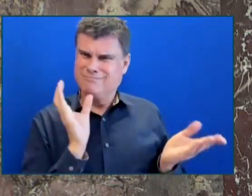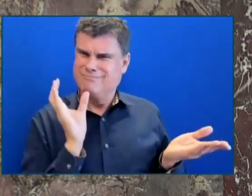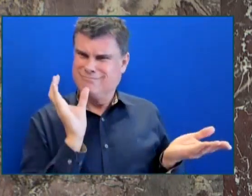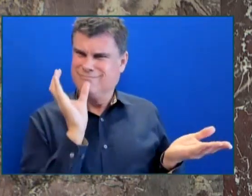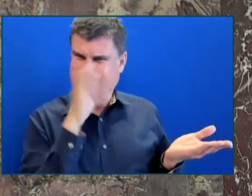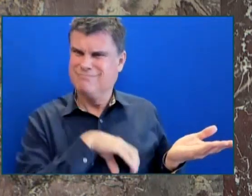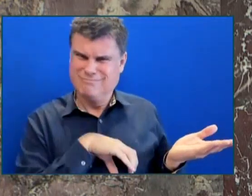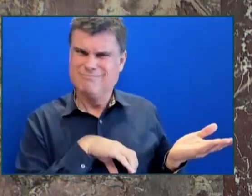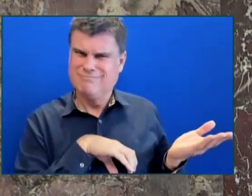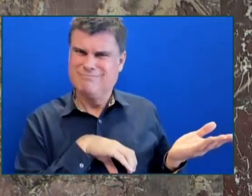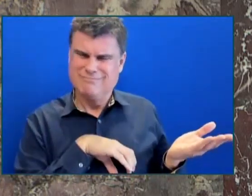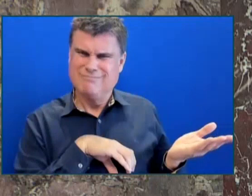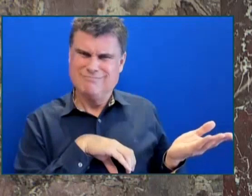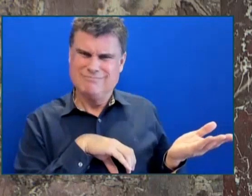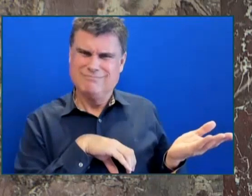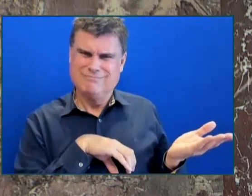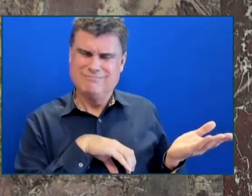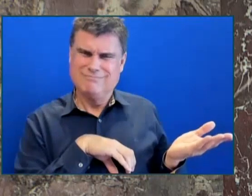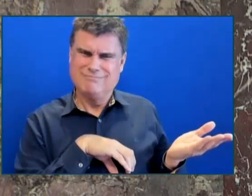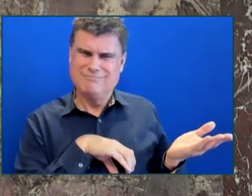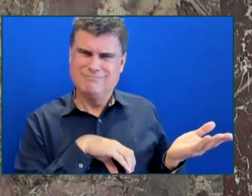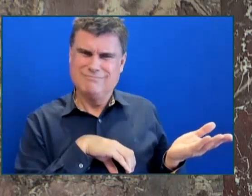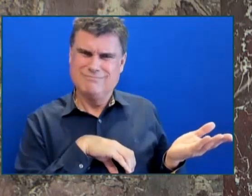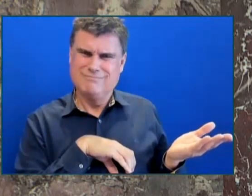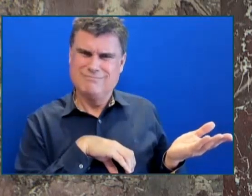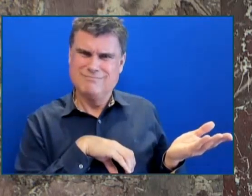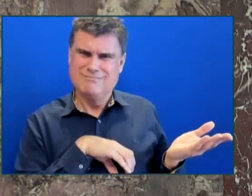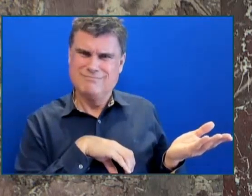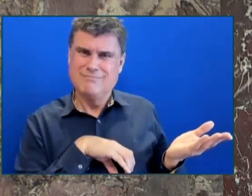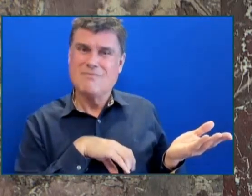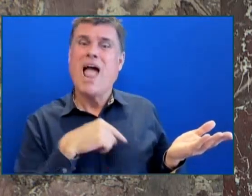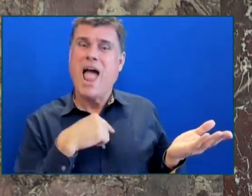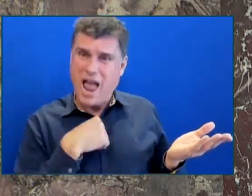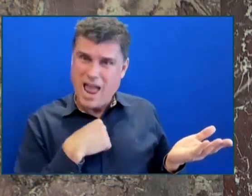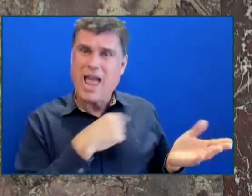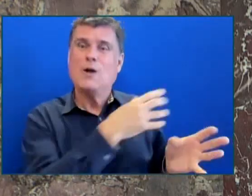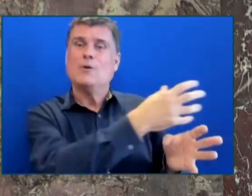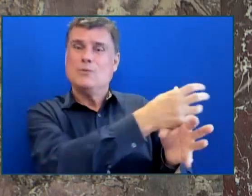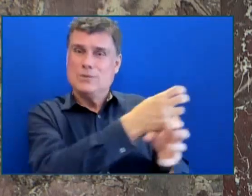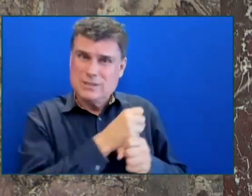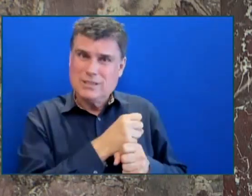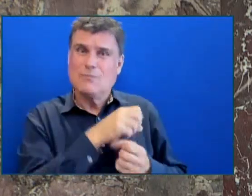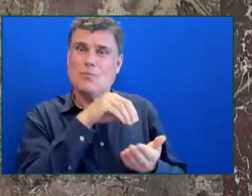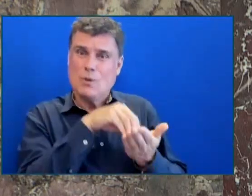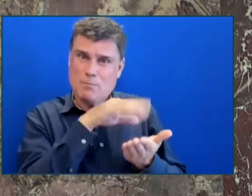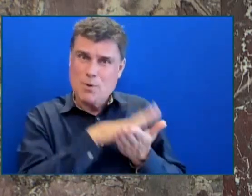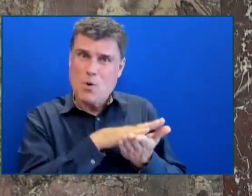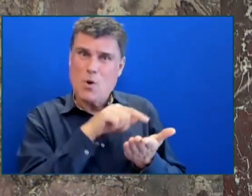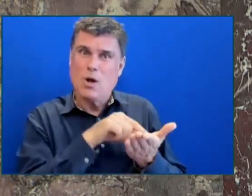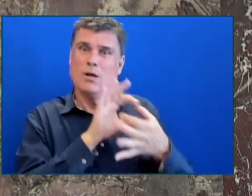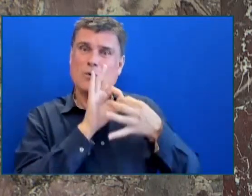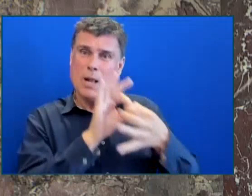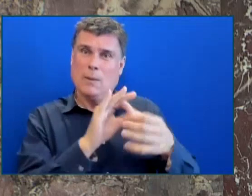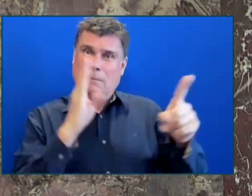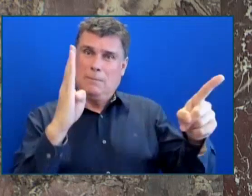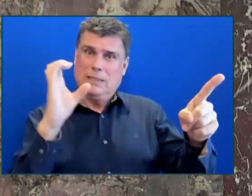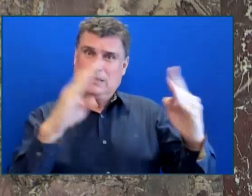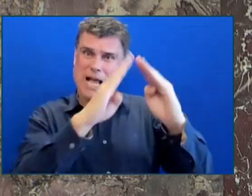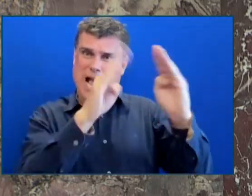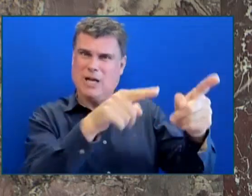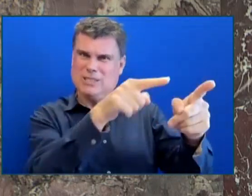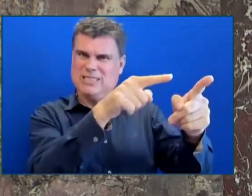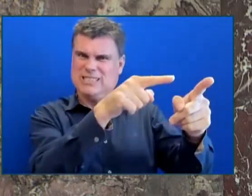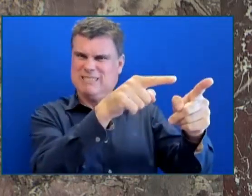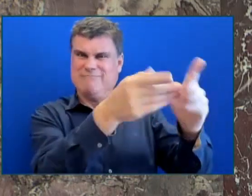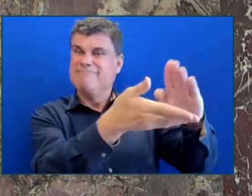place under the watch of the BC Liberals, and that I hid that report. It's bizarre, Honourable Chair. It doesn't make any sense. And it